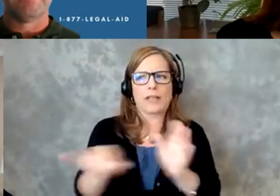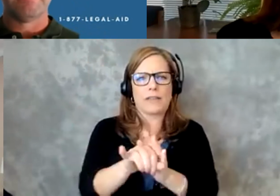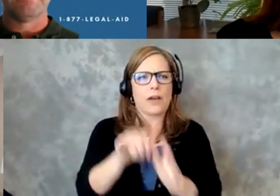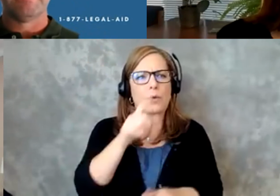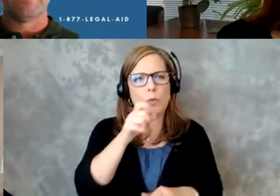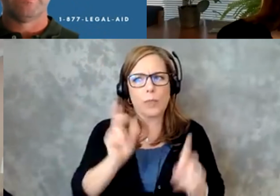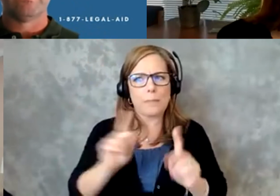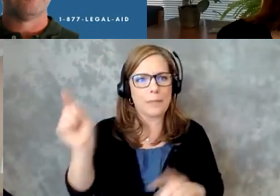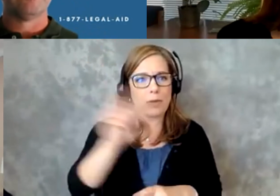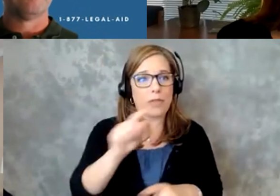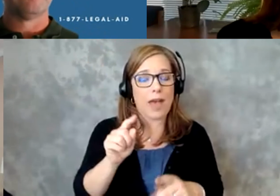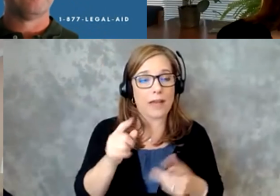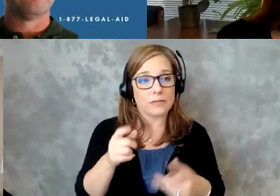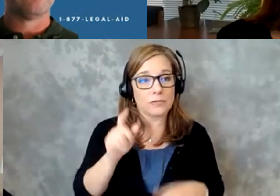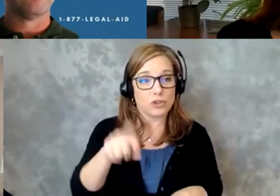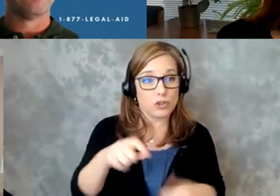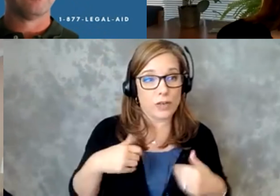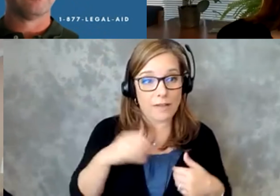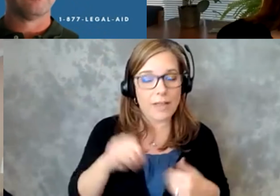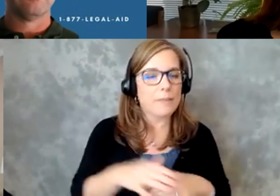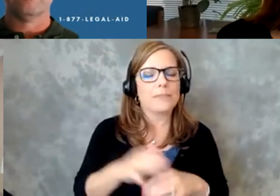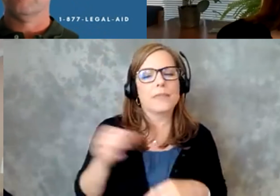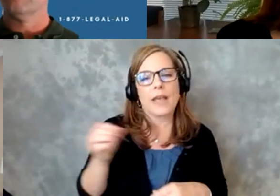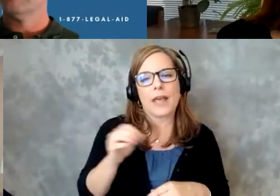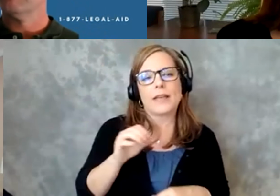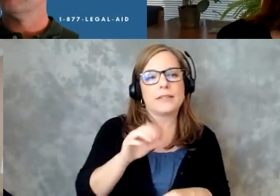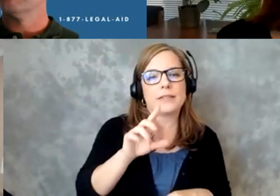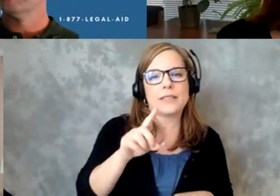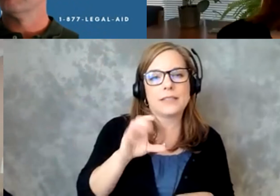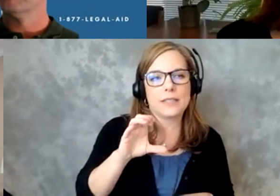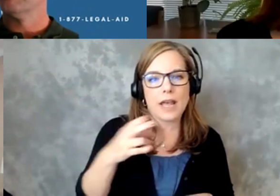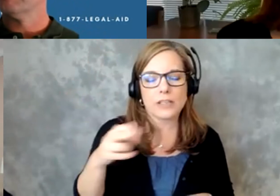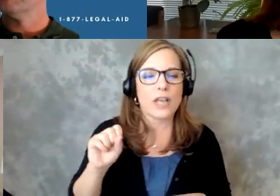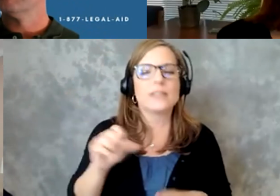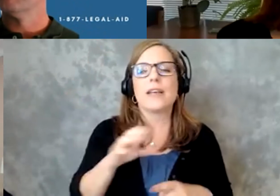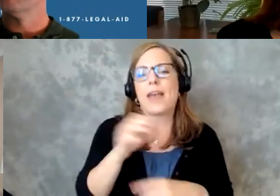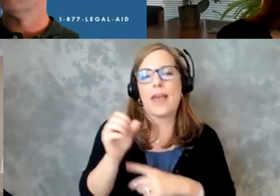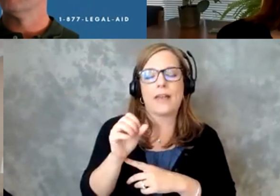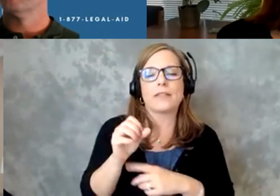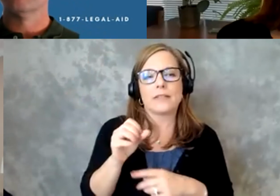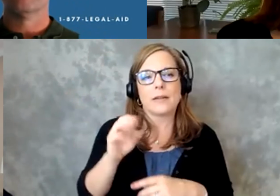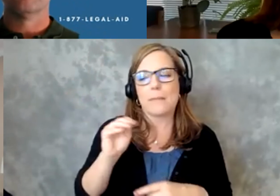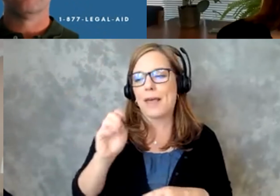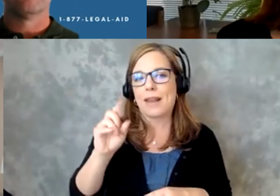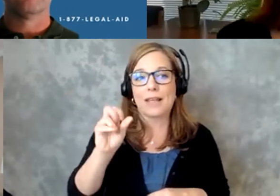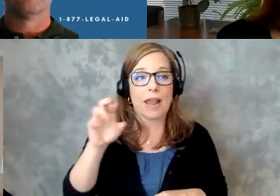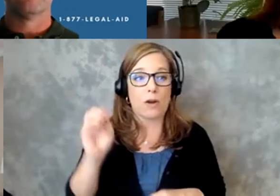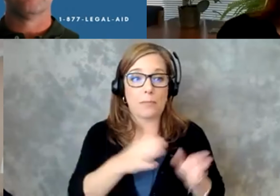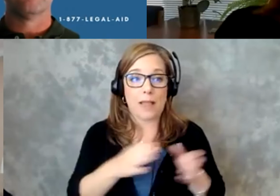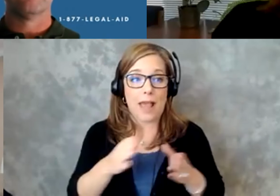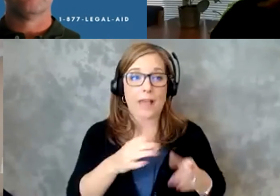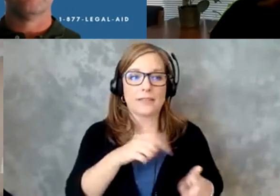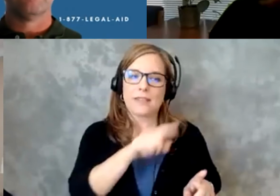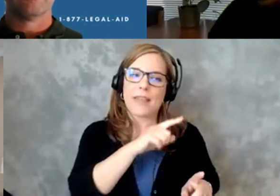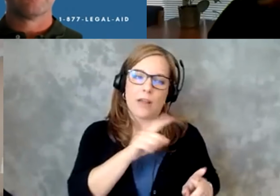think with, DHCS or with the Medi-Cal plans, really monitoring who actually is getting those services and